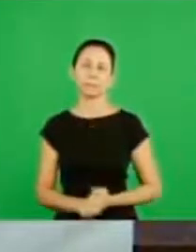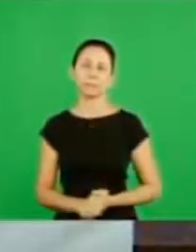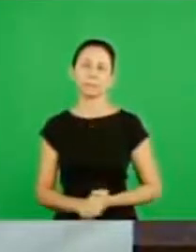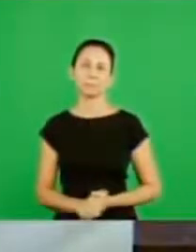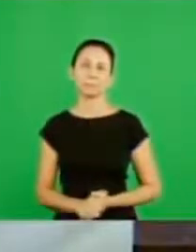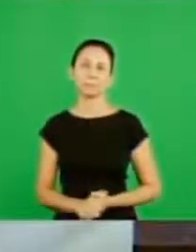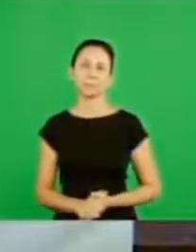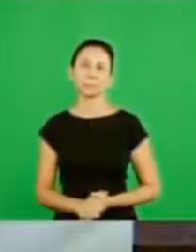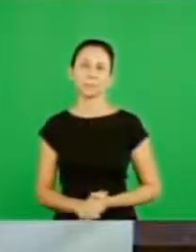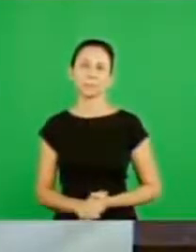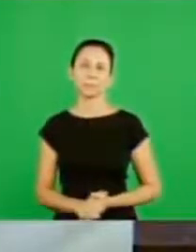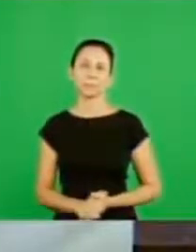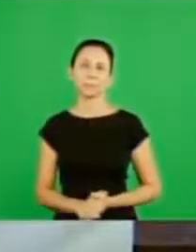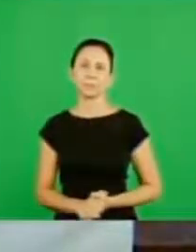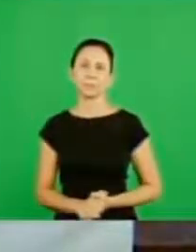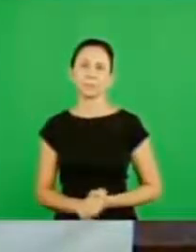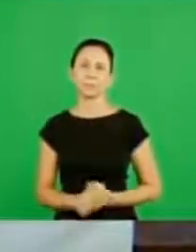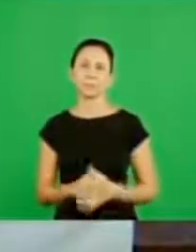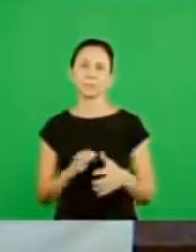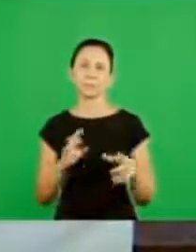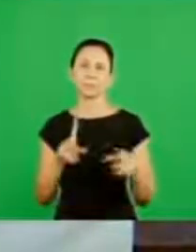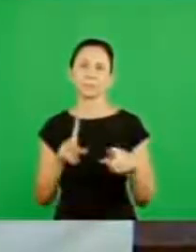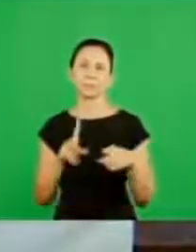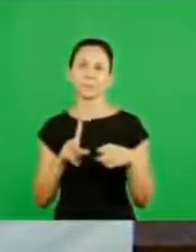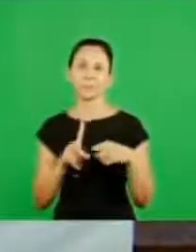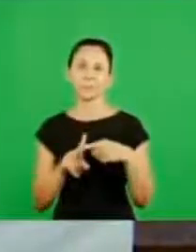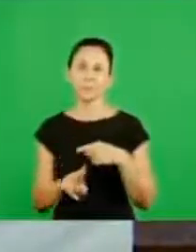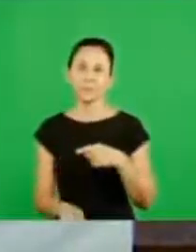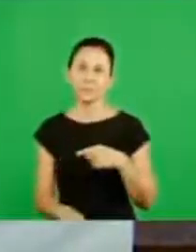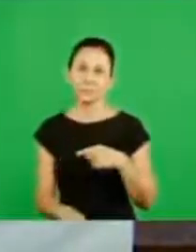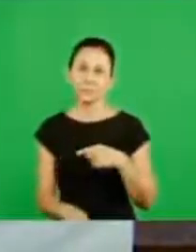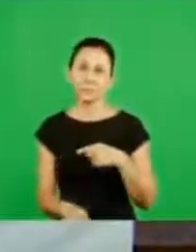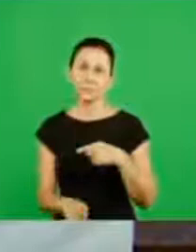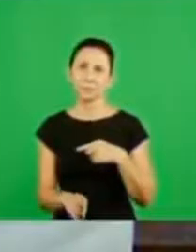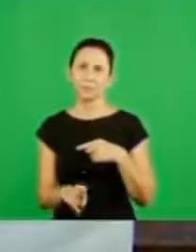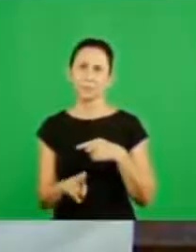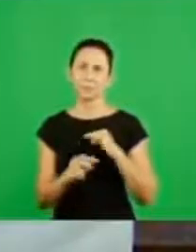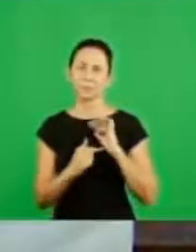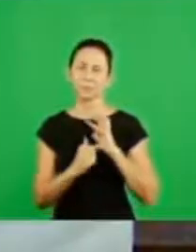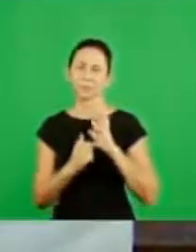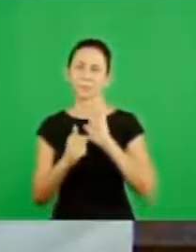I wanted to show some images on the screen.